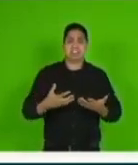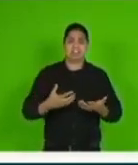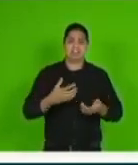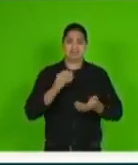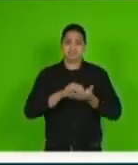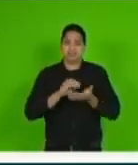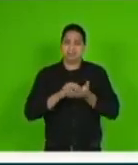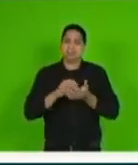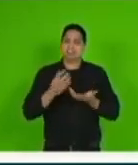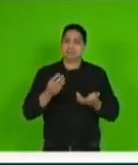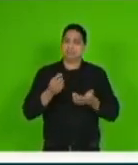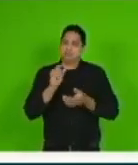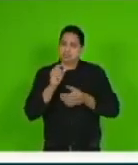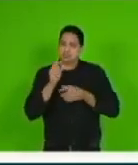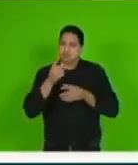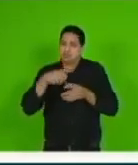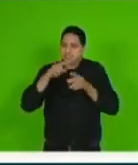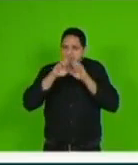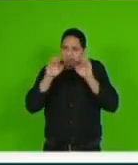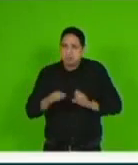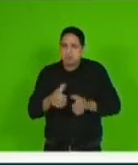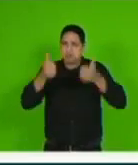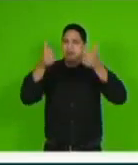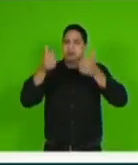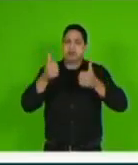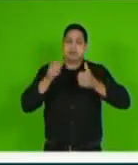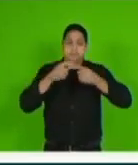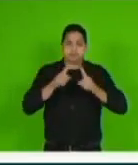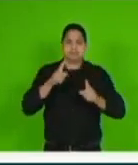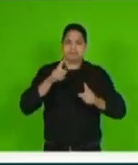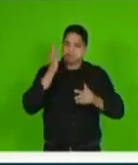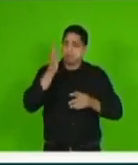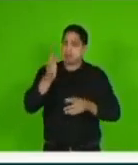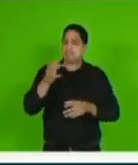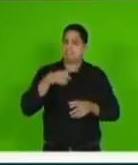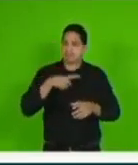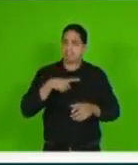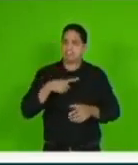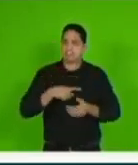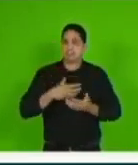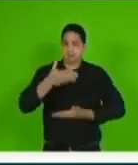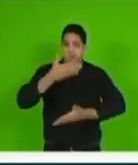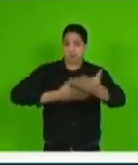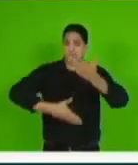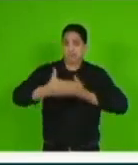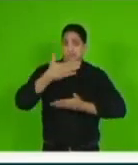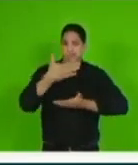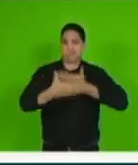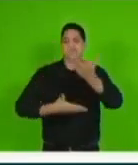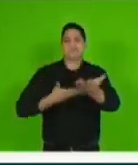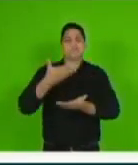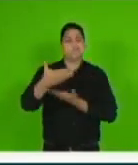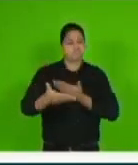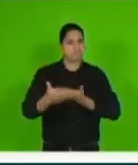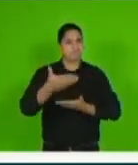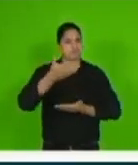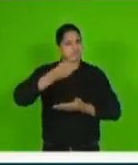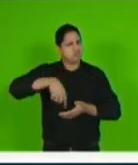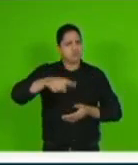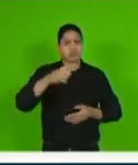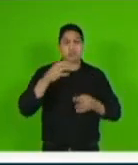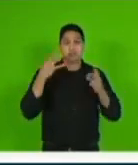Os irmãos de lá falarem para cá, para a gente estar aqui, porque nós aprendemos também. Estamos aprendendo, todos nós